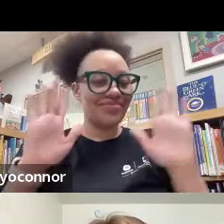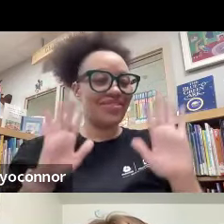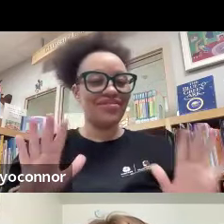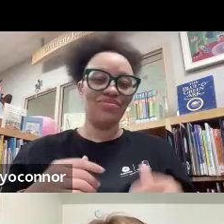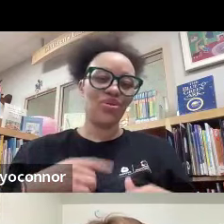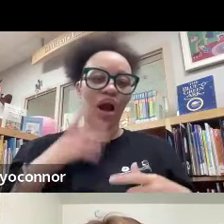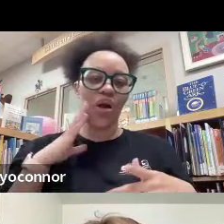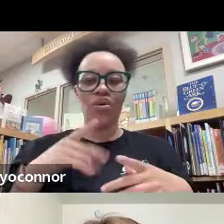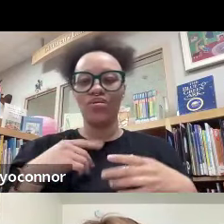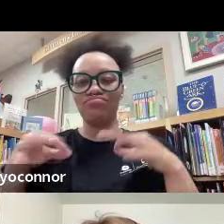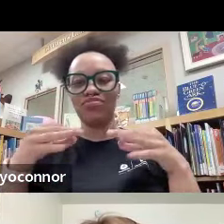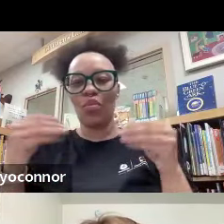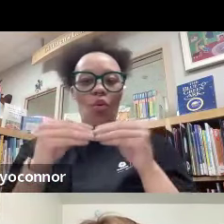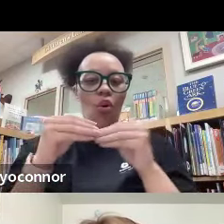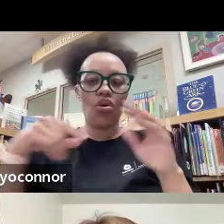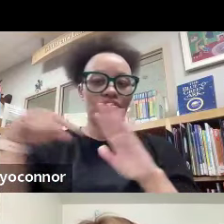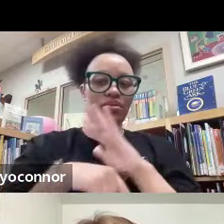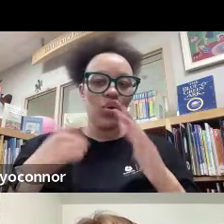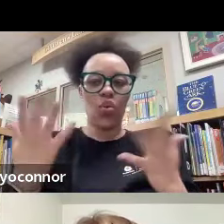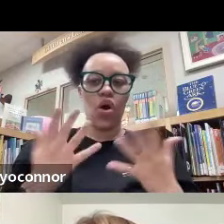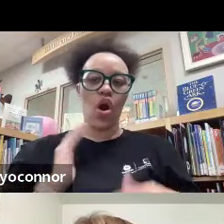learn. Welcome. It's wonderful to have you.